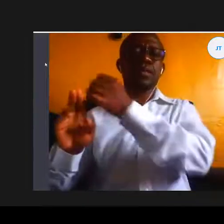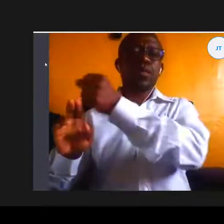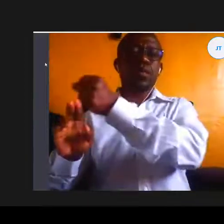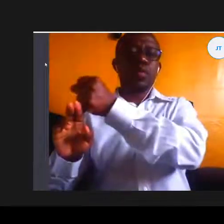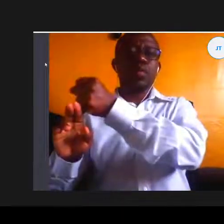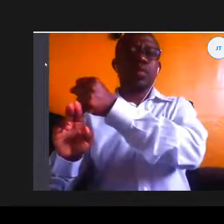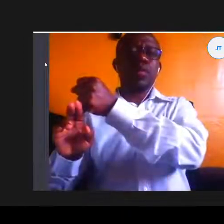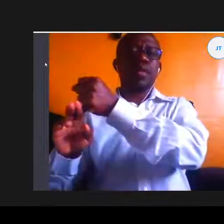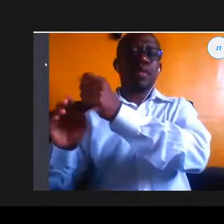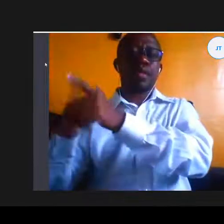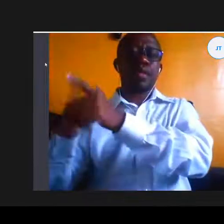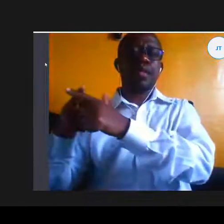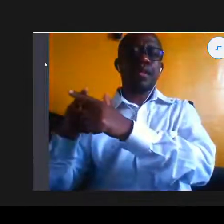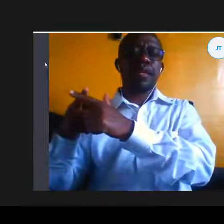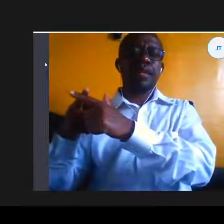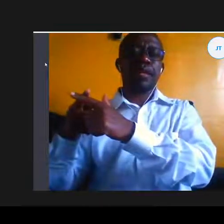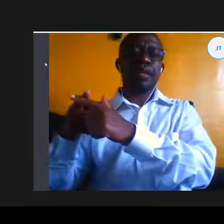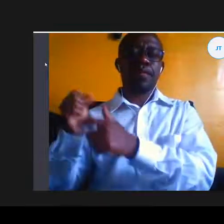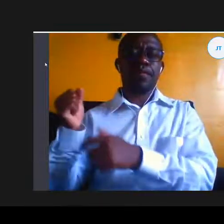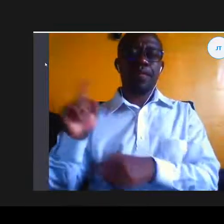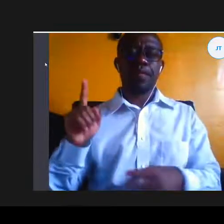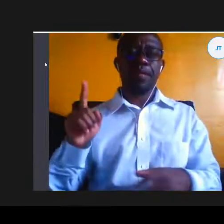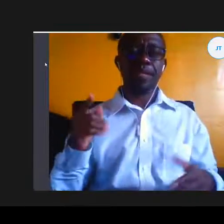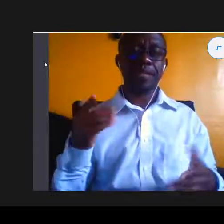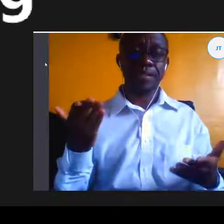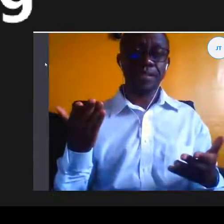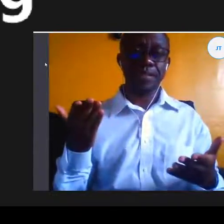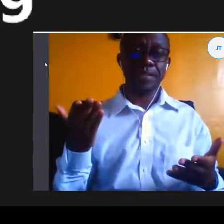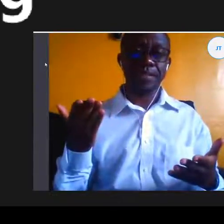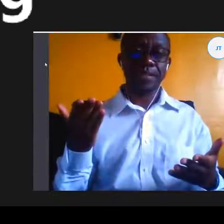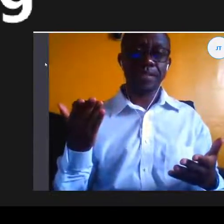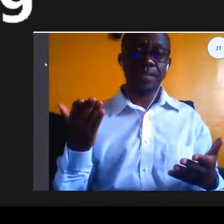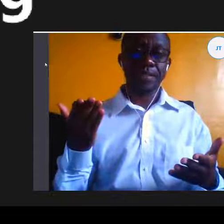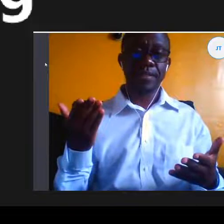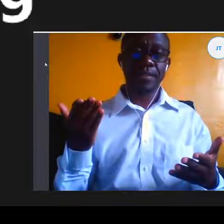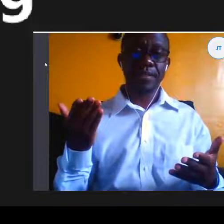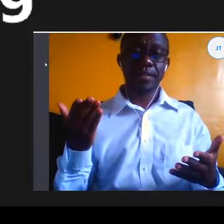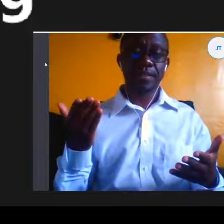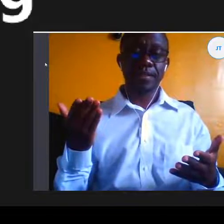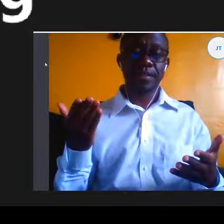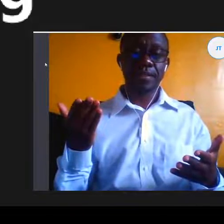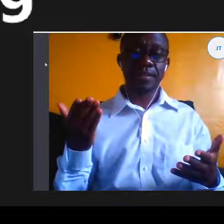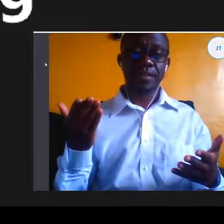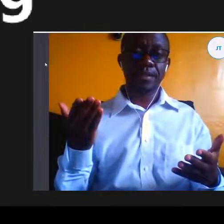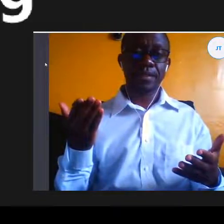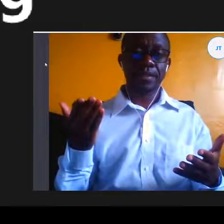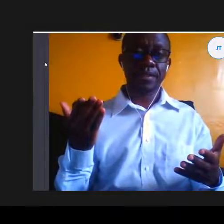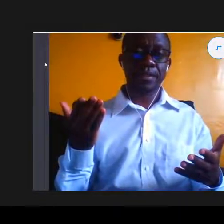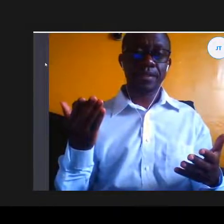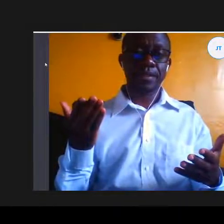me in 5 minutes. You want to make your presentation now before we leave?